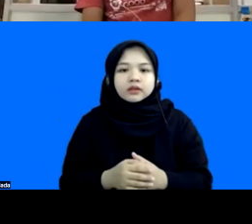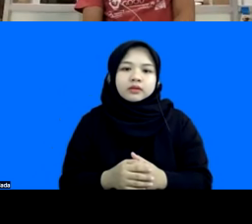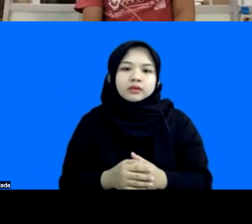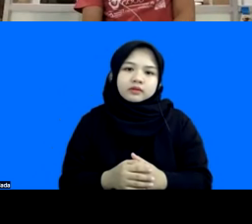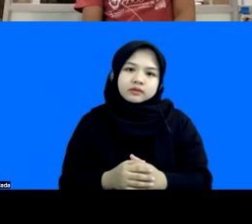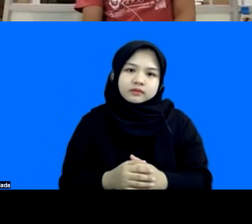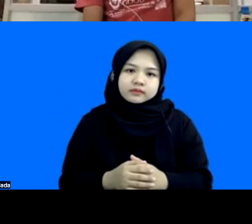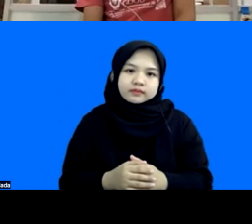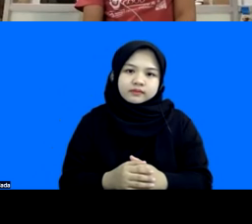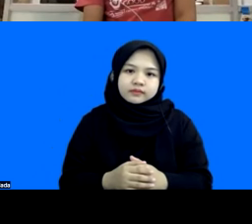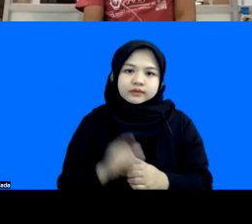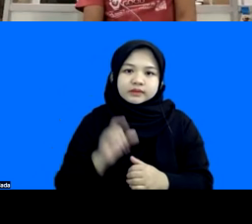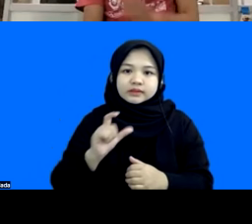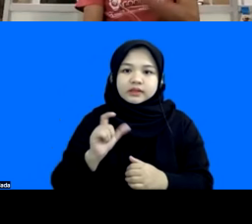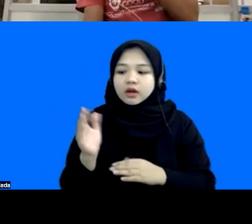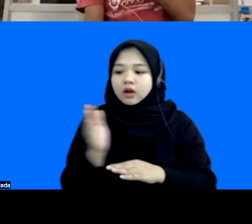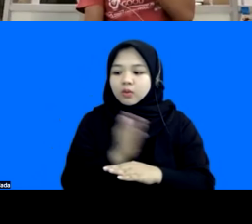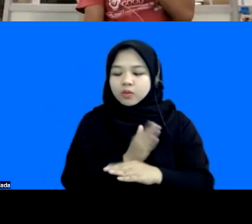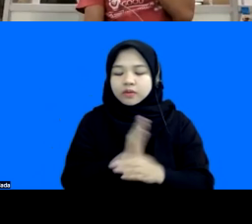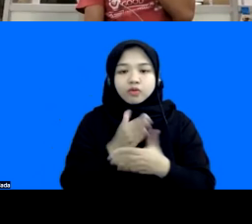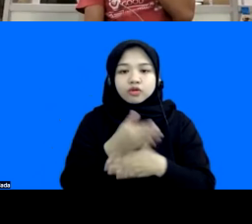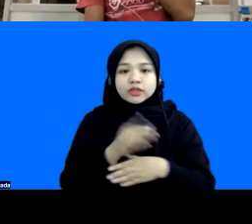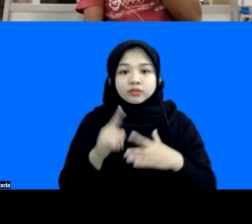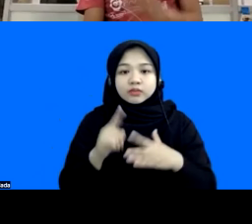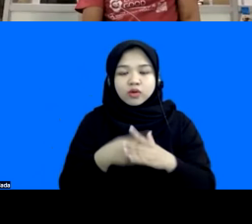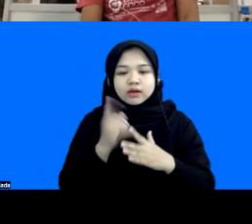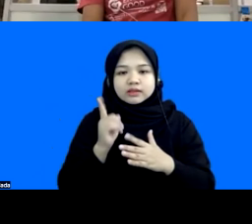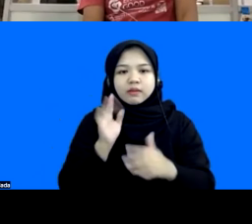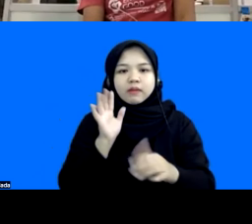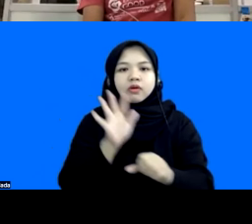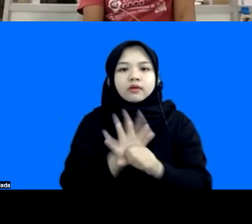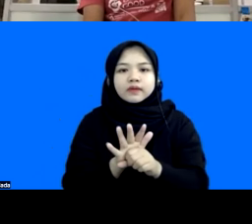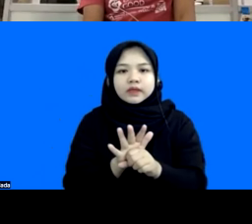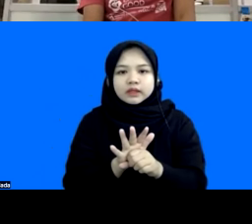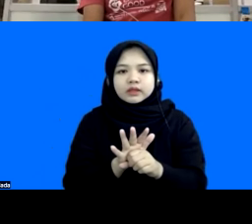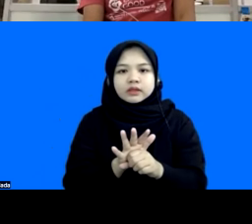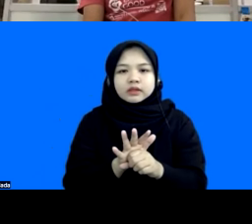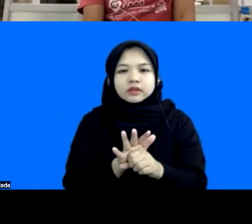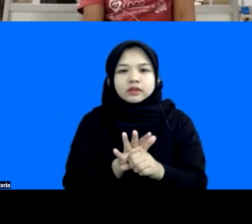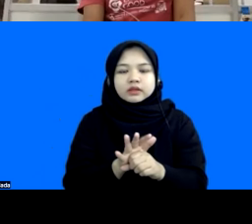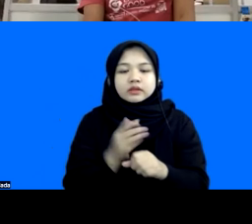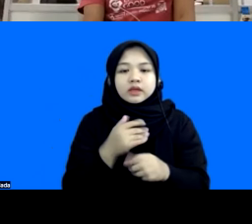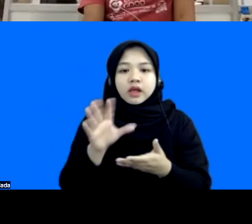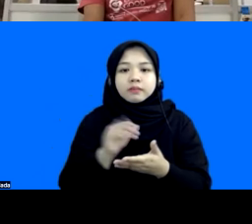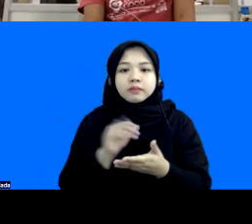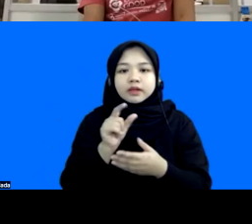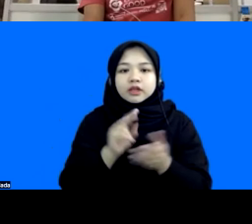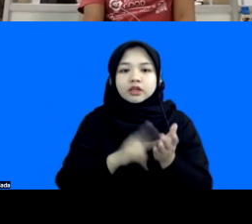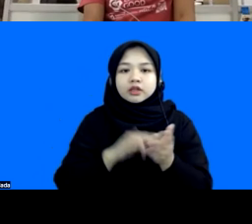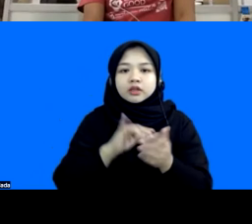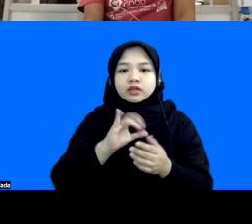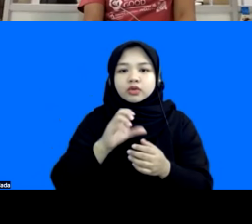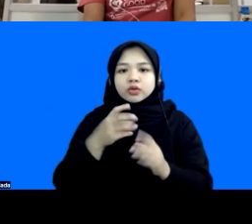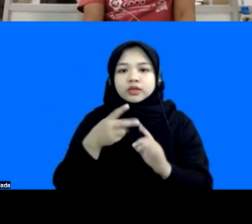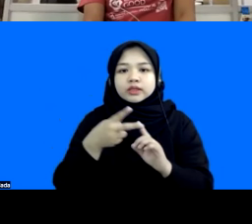COVID. I took this from a UNICEF website. Basically, they're saying that in 2020, the first year of the